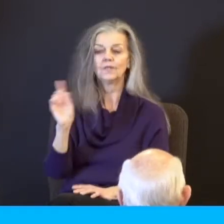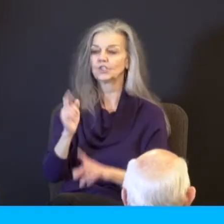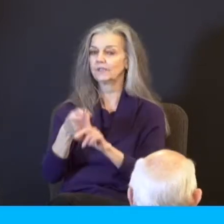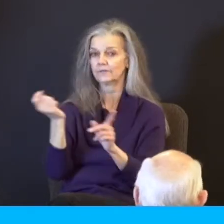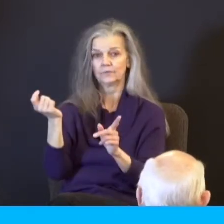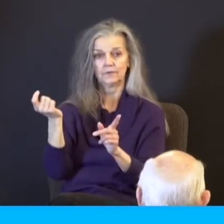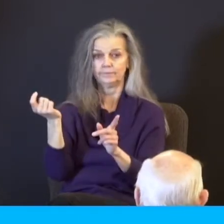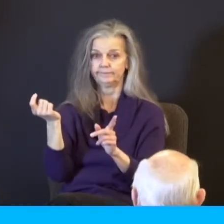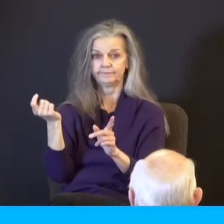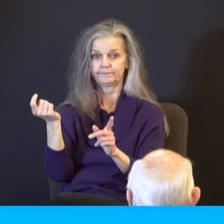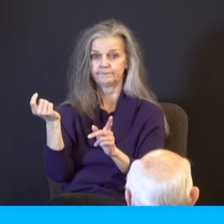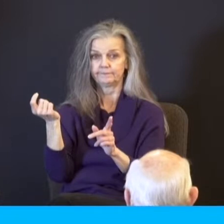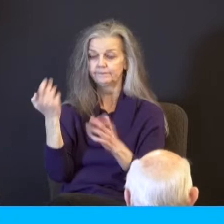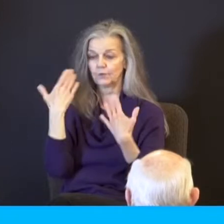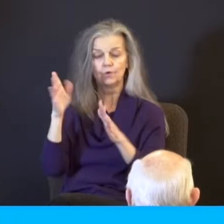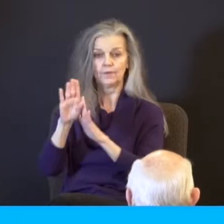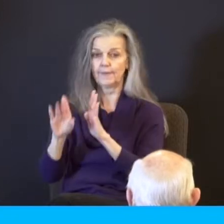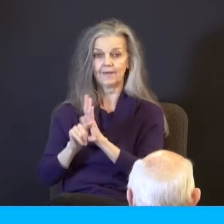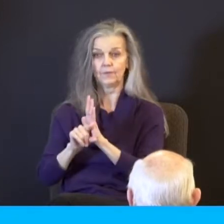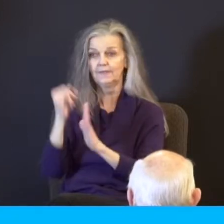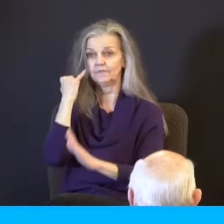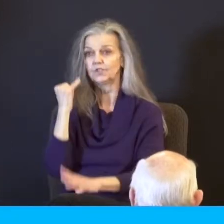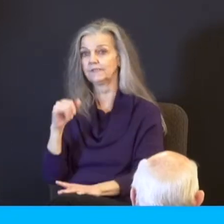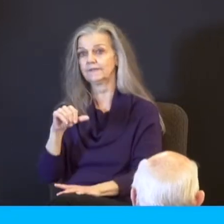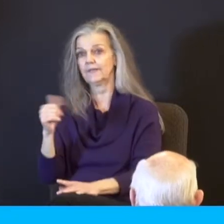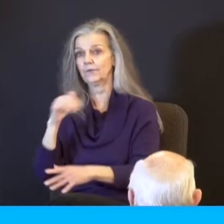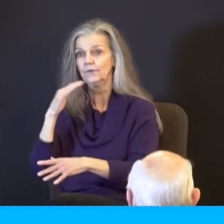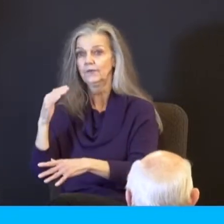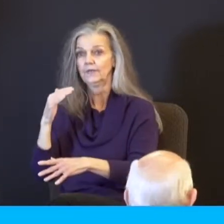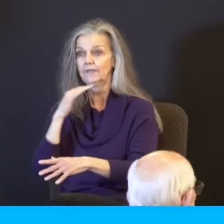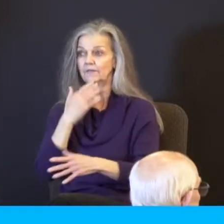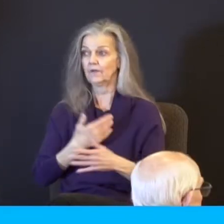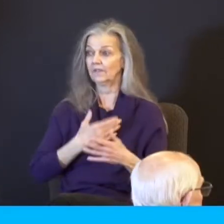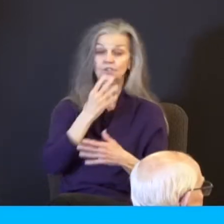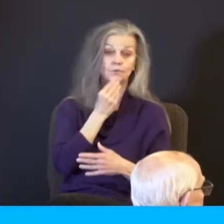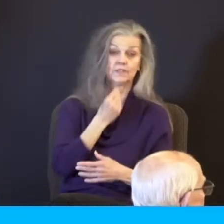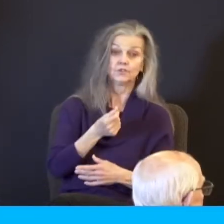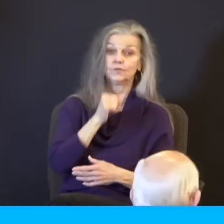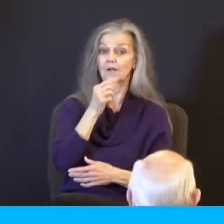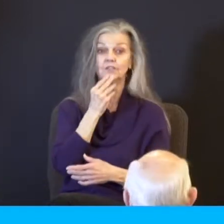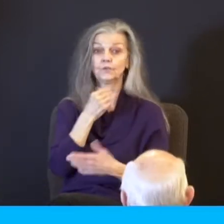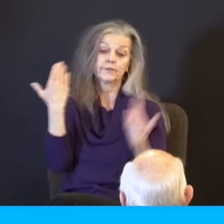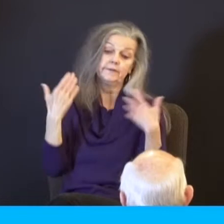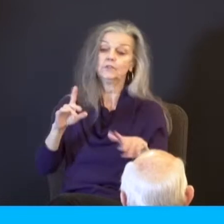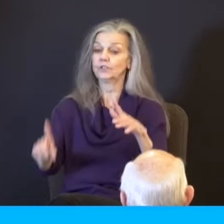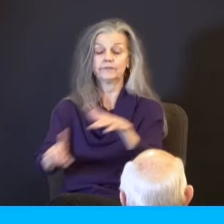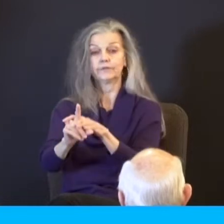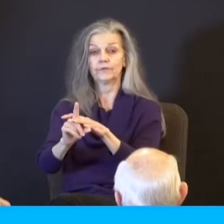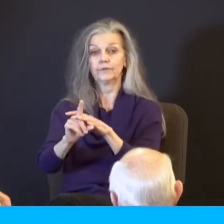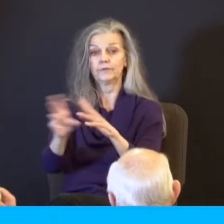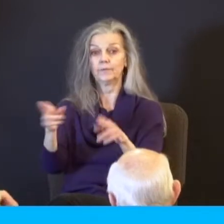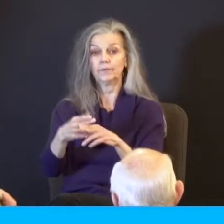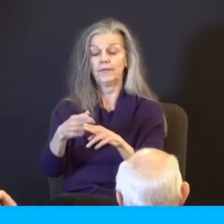heaven, we'll meet her. We're not sure if it's one of the other daughters of his brothers. We have no idea. Just Tamar. She arrives on the scene. Her name is